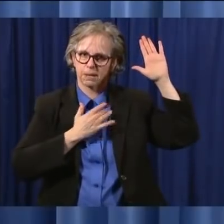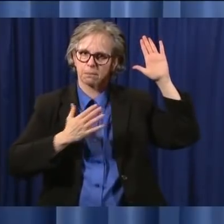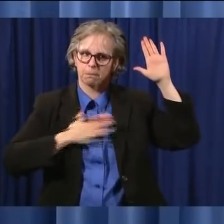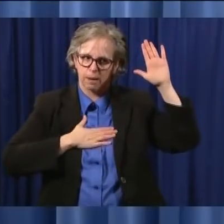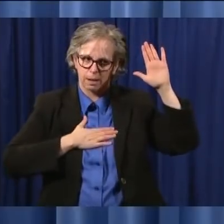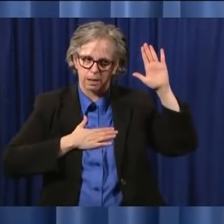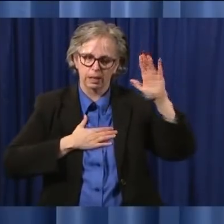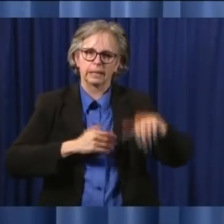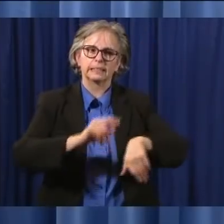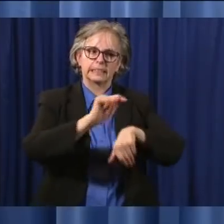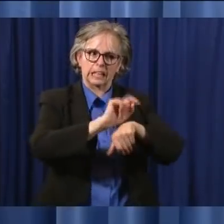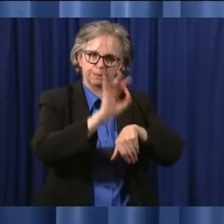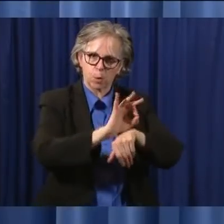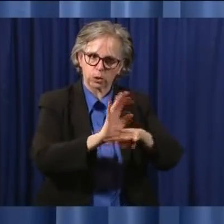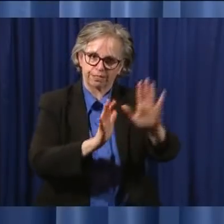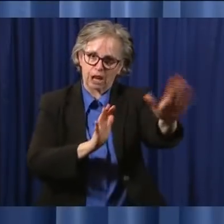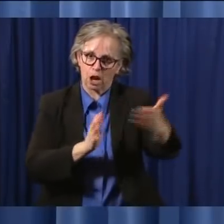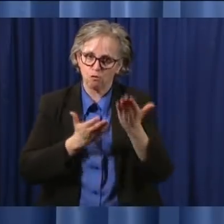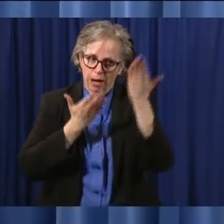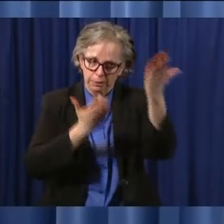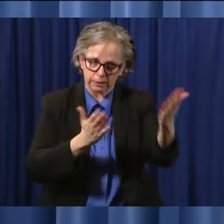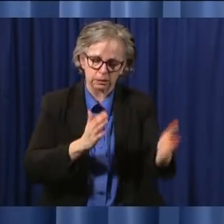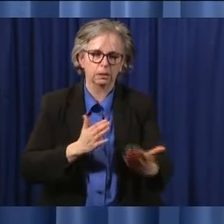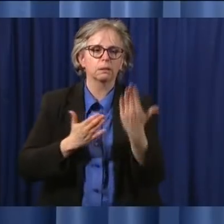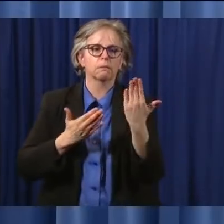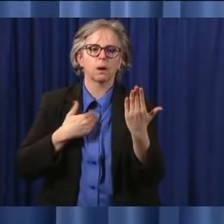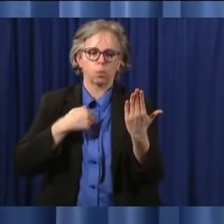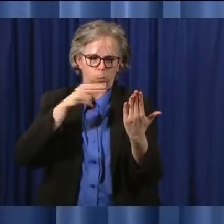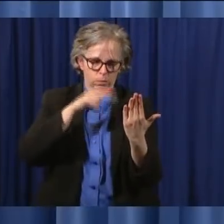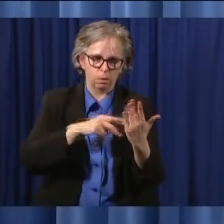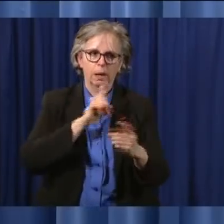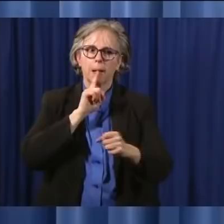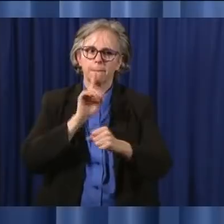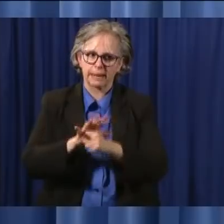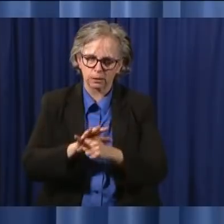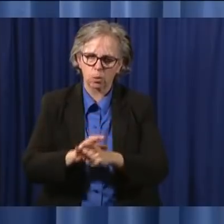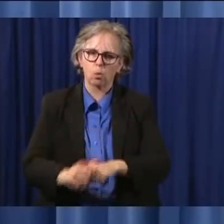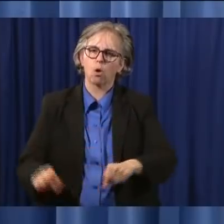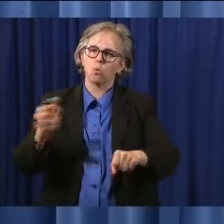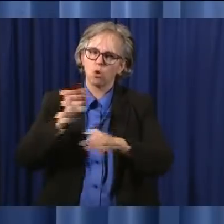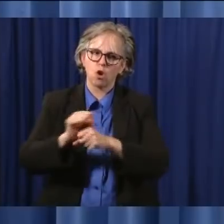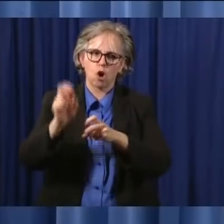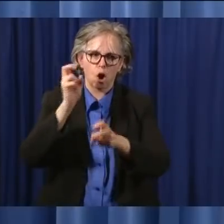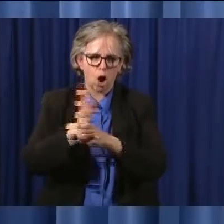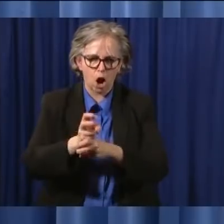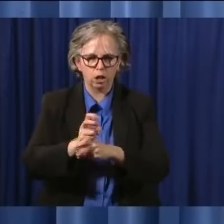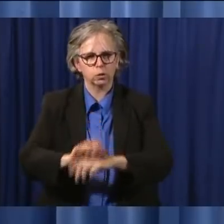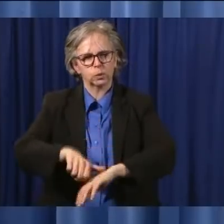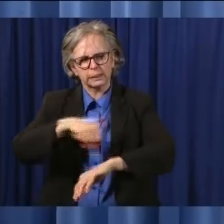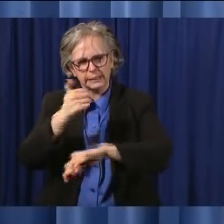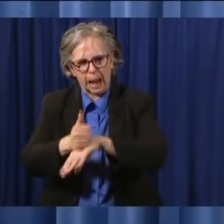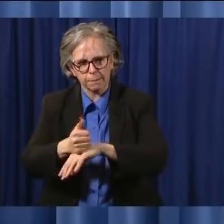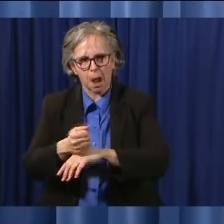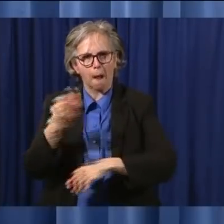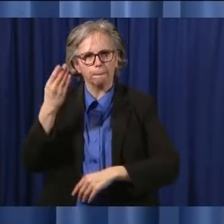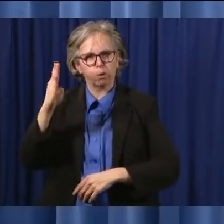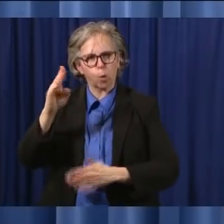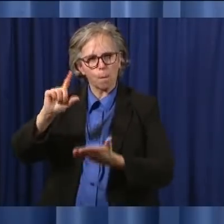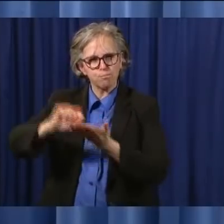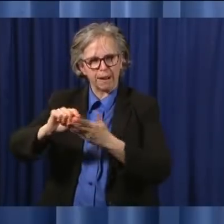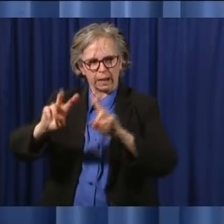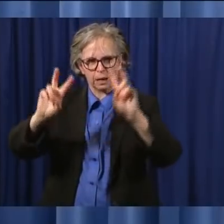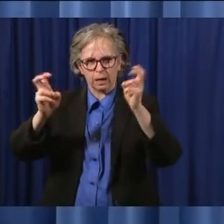recommendations, our commitment is that we will work hard. They become the blueprint, and we will work hard to implement all of them.